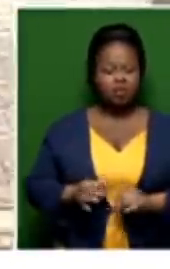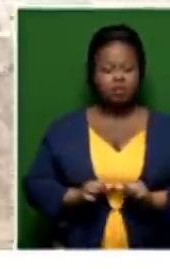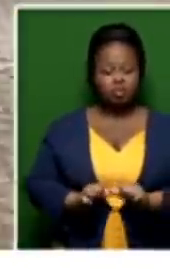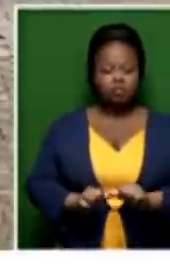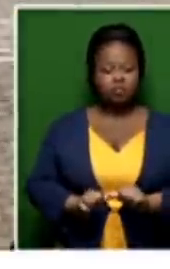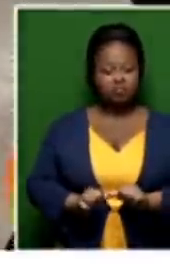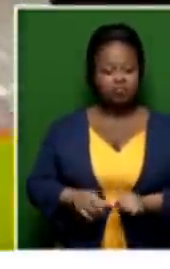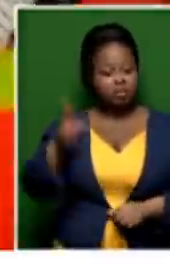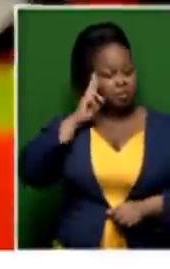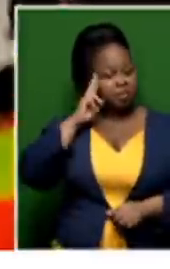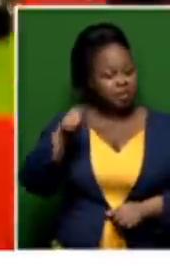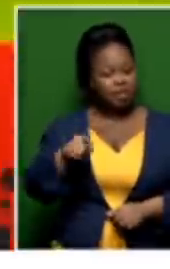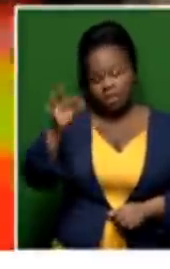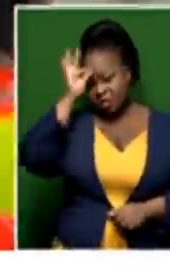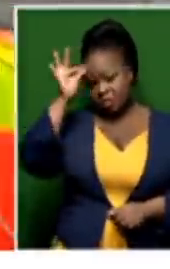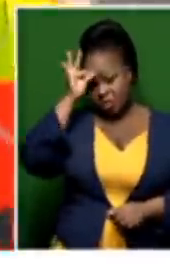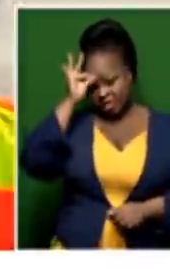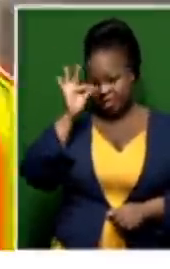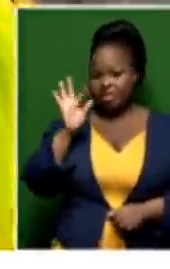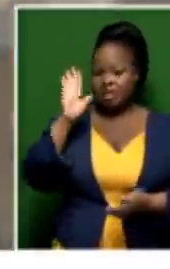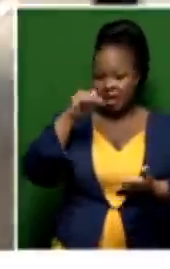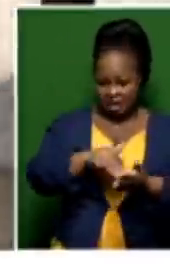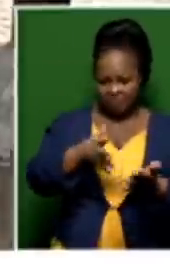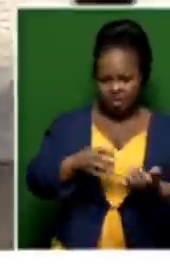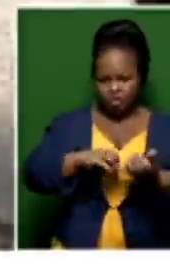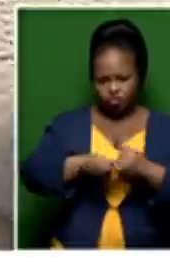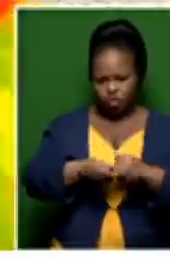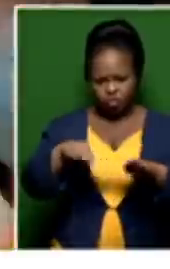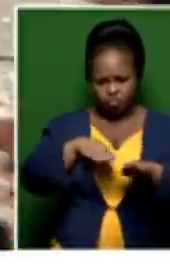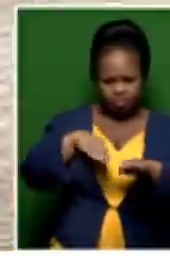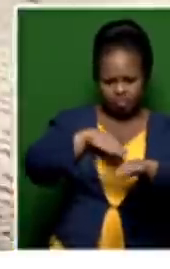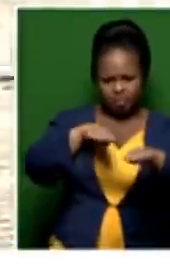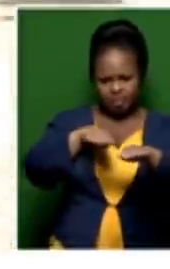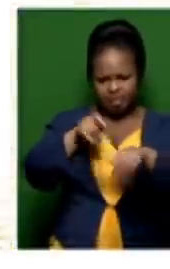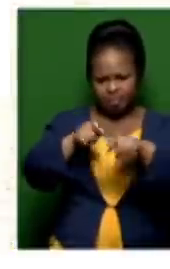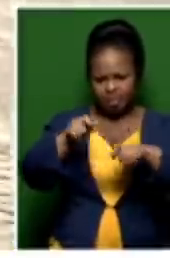as well, here police trying to chase